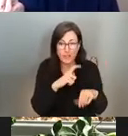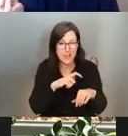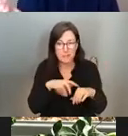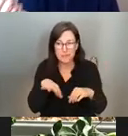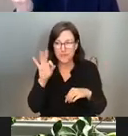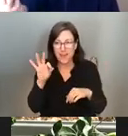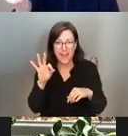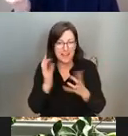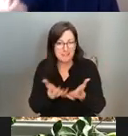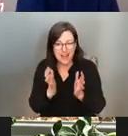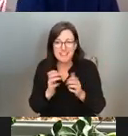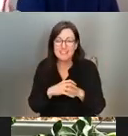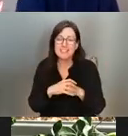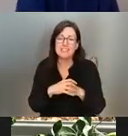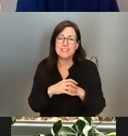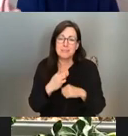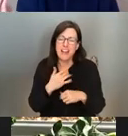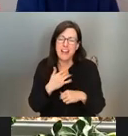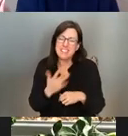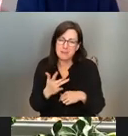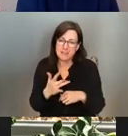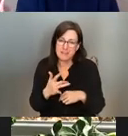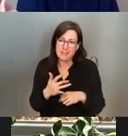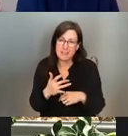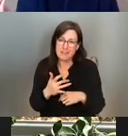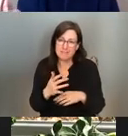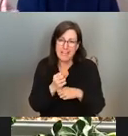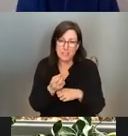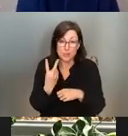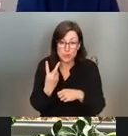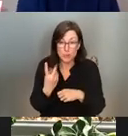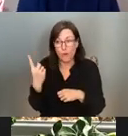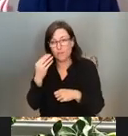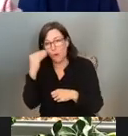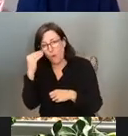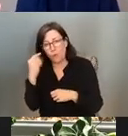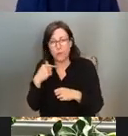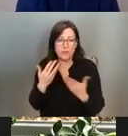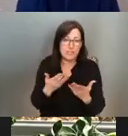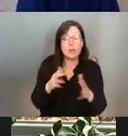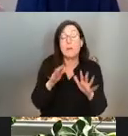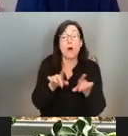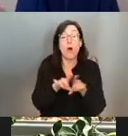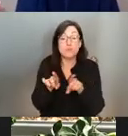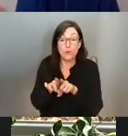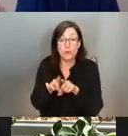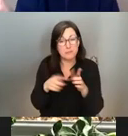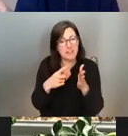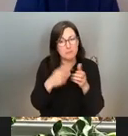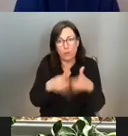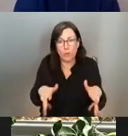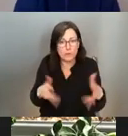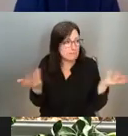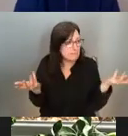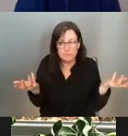to have those, but I like to get 2 of things also because sometimes things get lost. And when they get lost, and